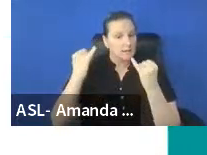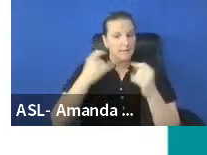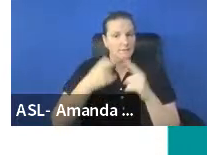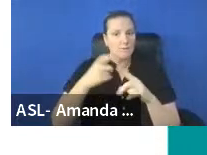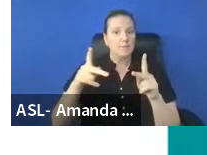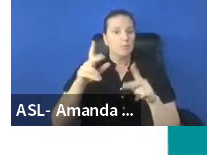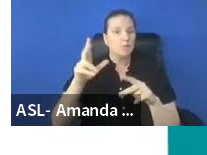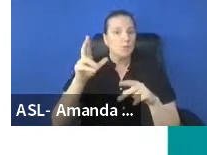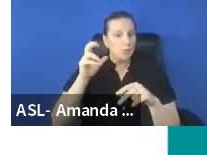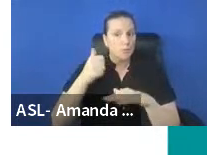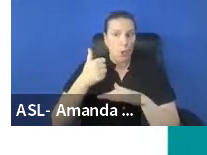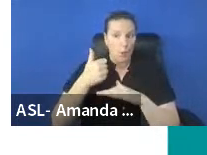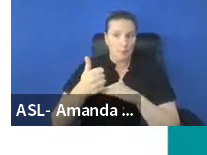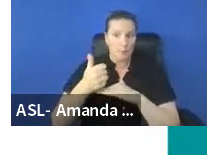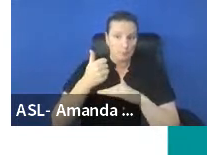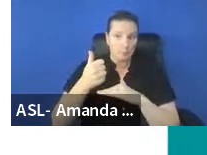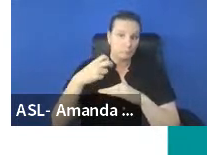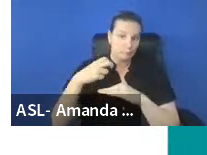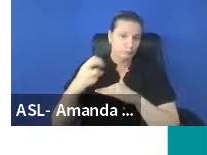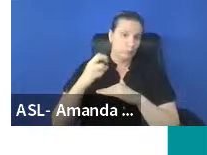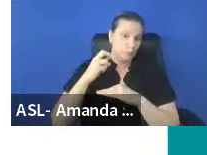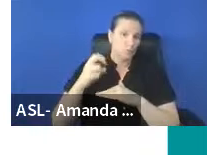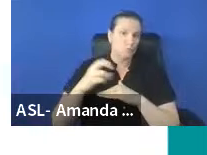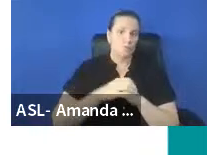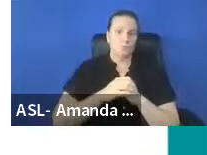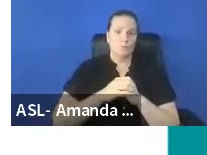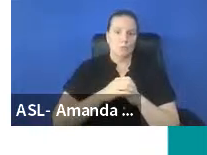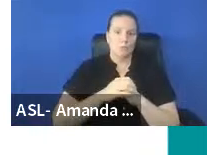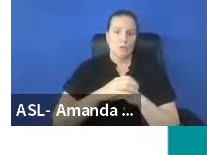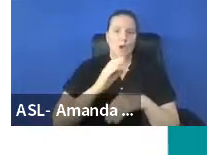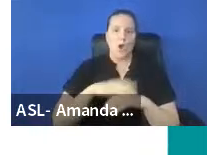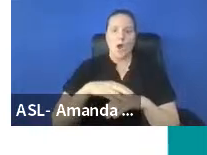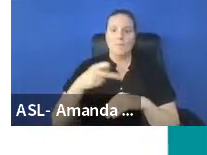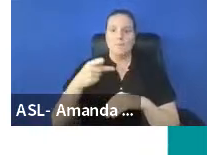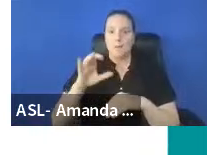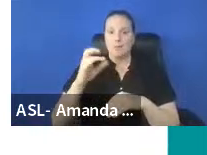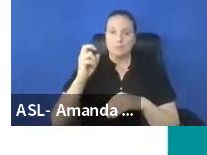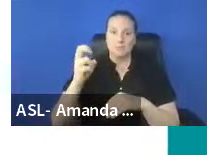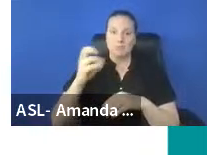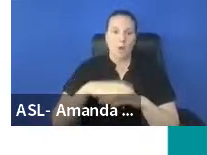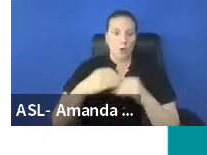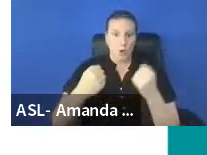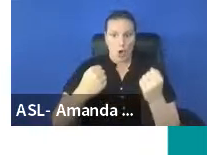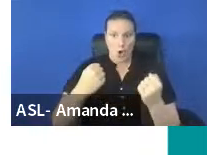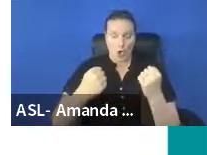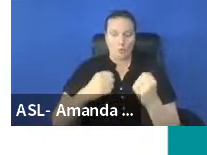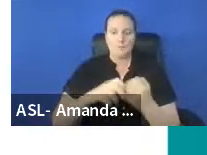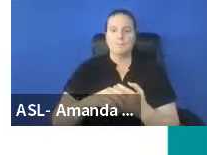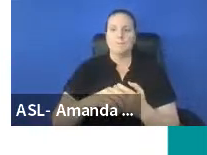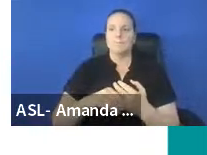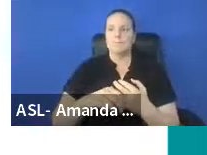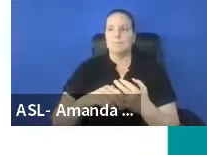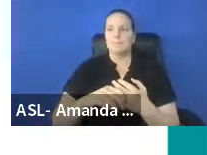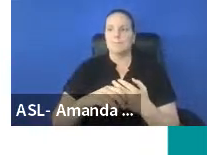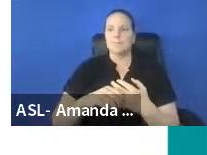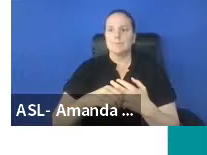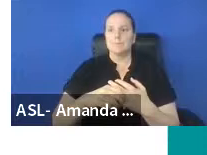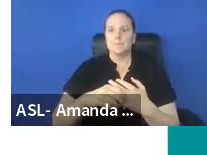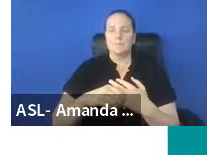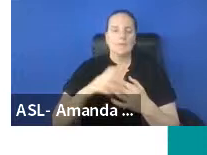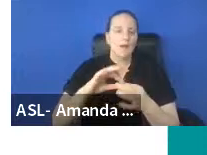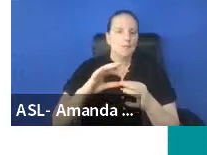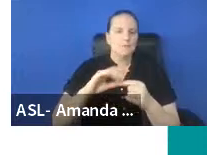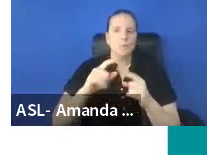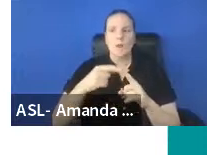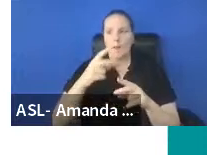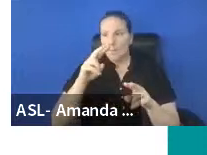folks who actually commute and commute via public transit or by car, and hearing comments such as, when I